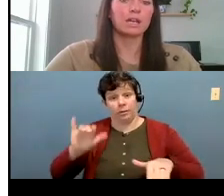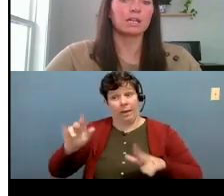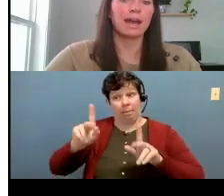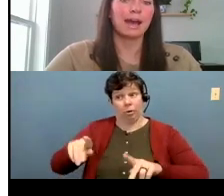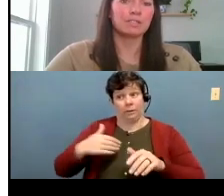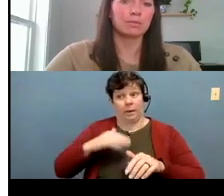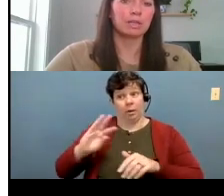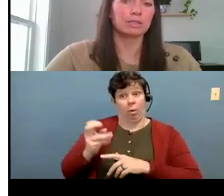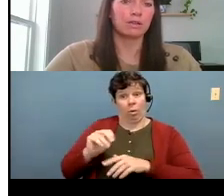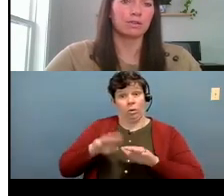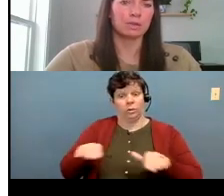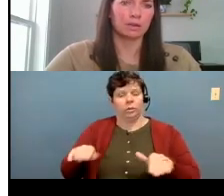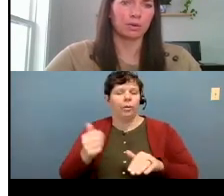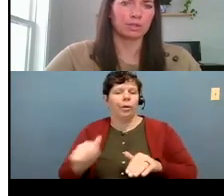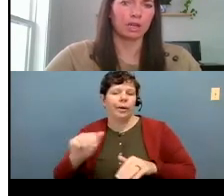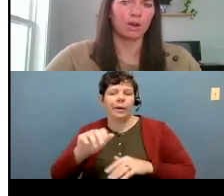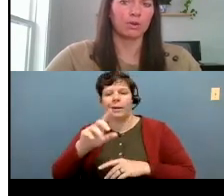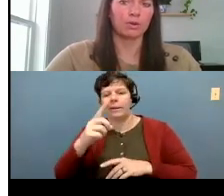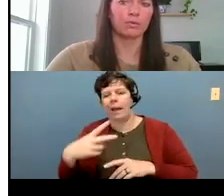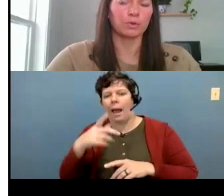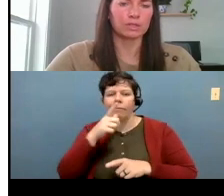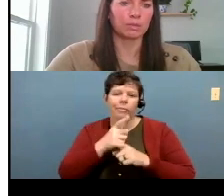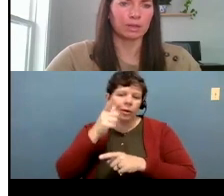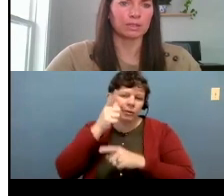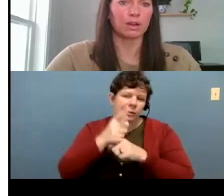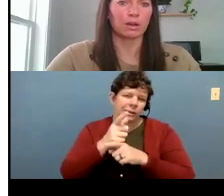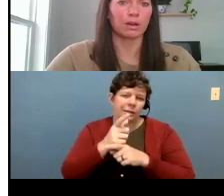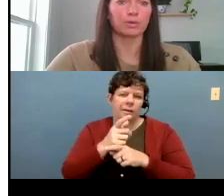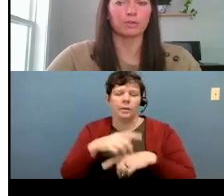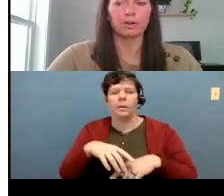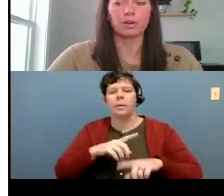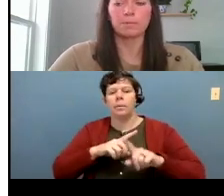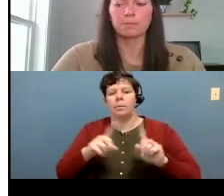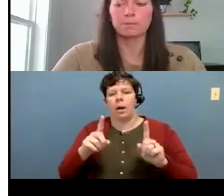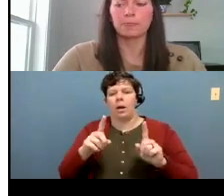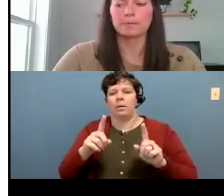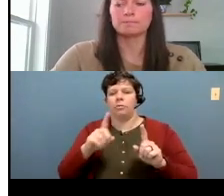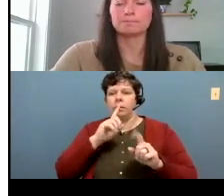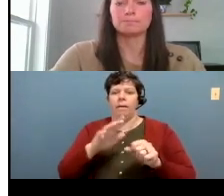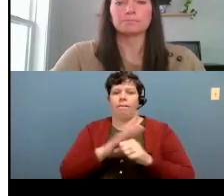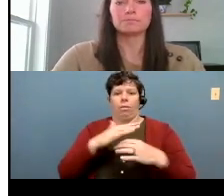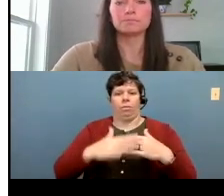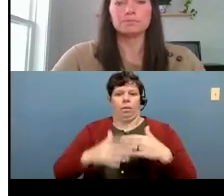then any half siblings of the missing person, although full siblings are preferred.